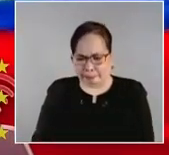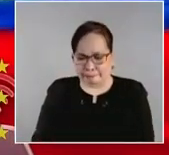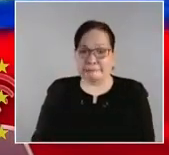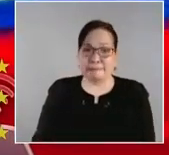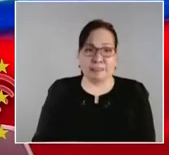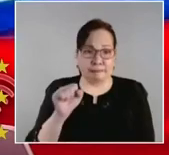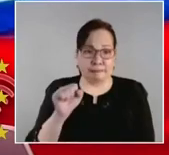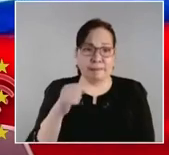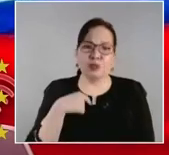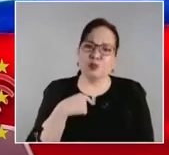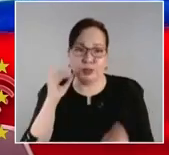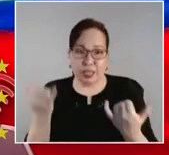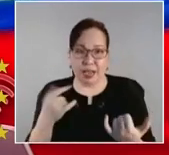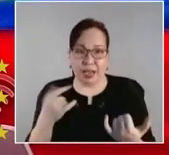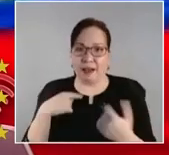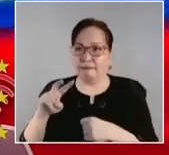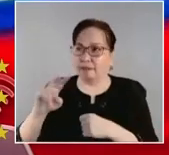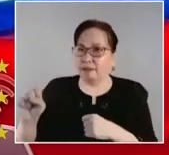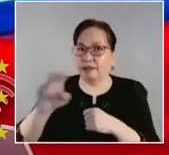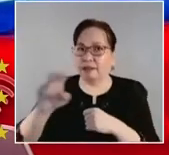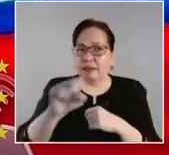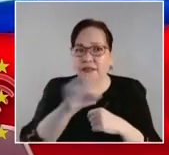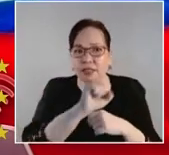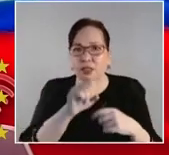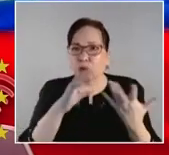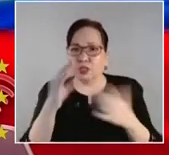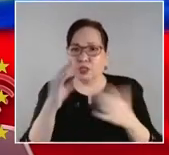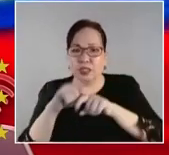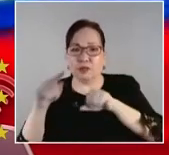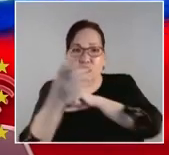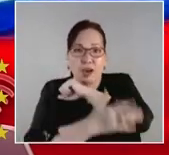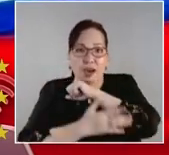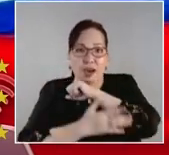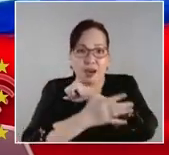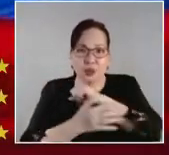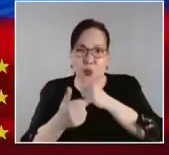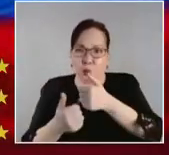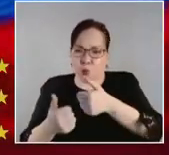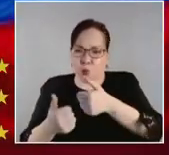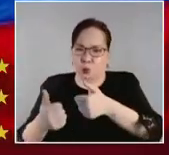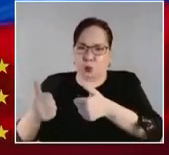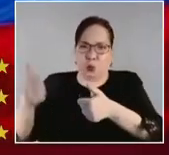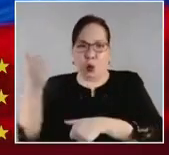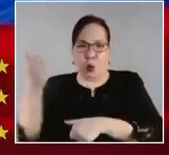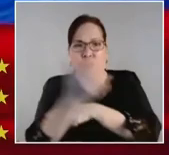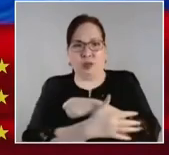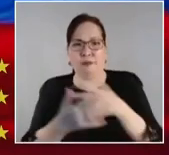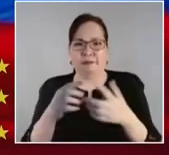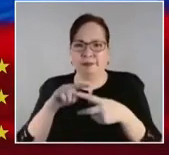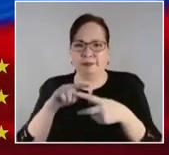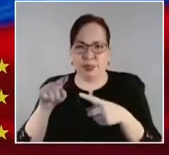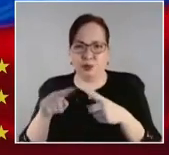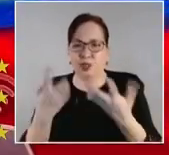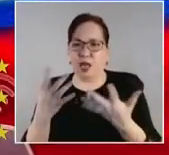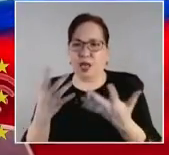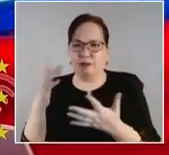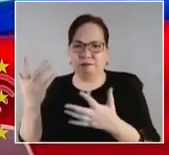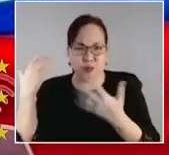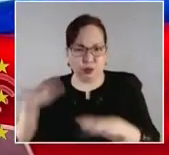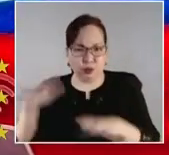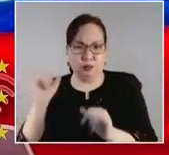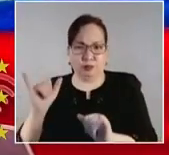competition ng emerging superpower and the dominant superpower. So in such instances,